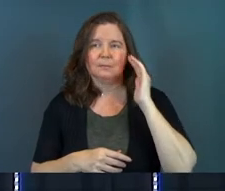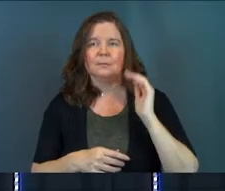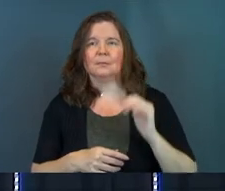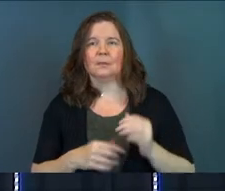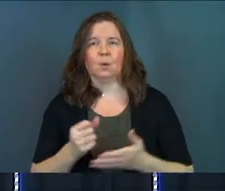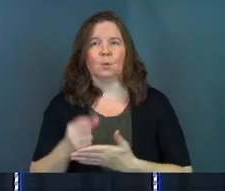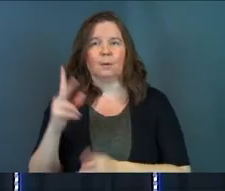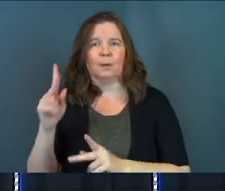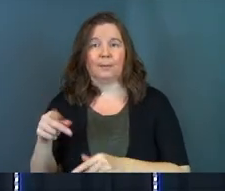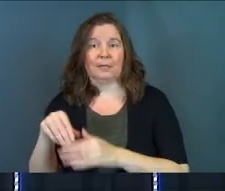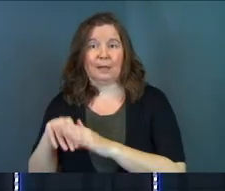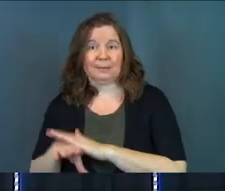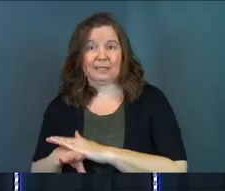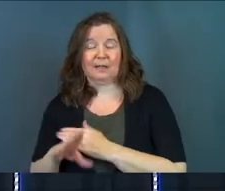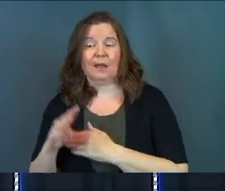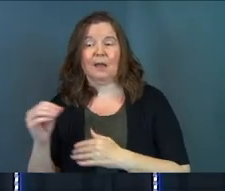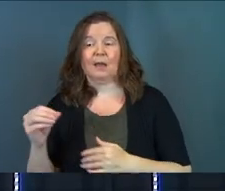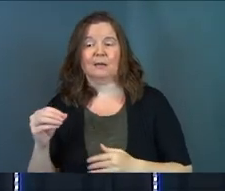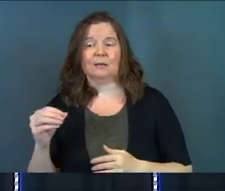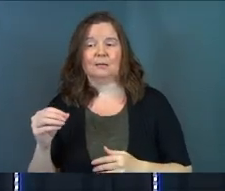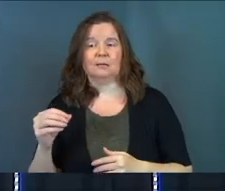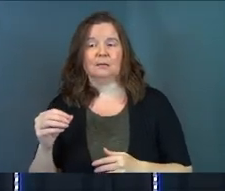where a wealthy person comes in and